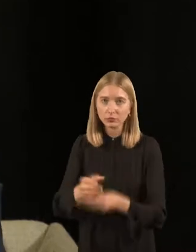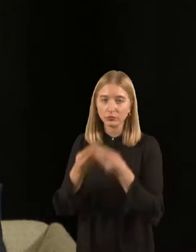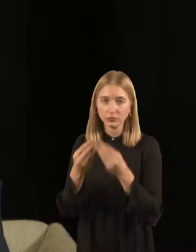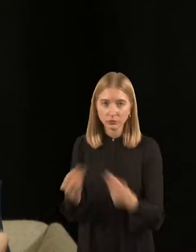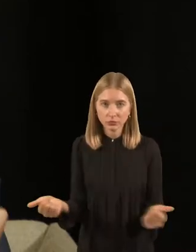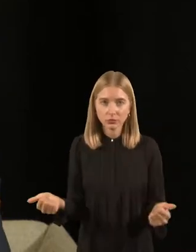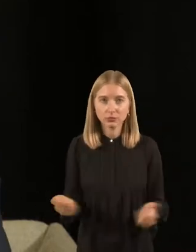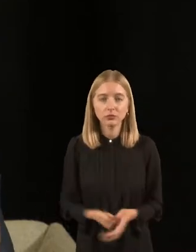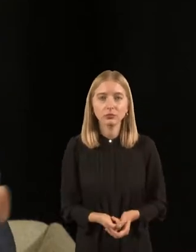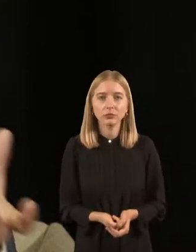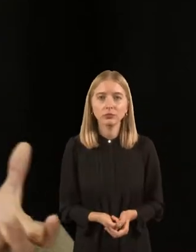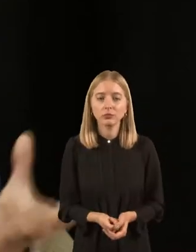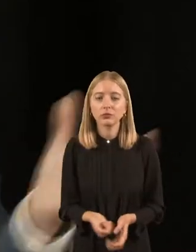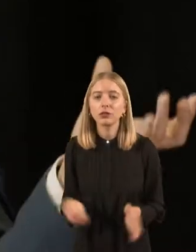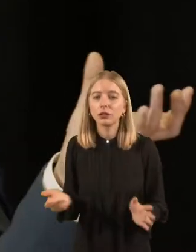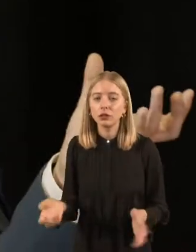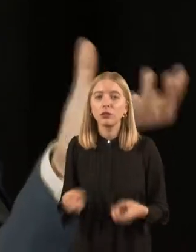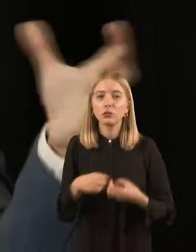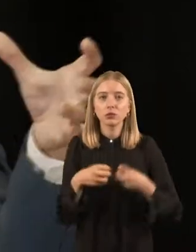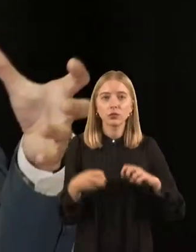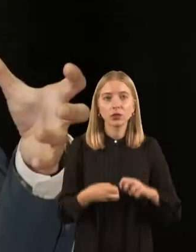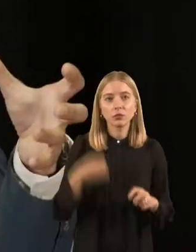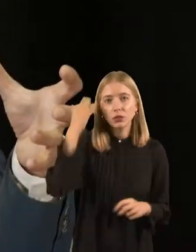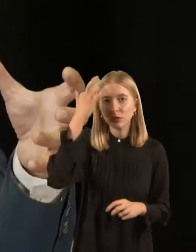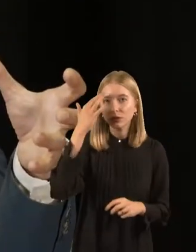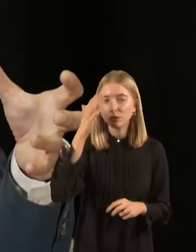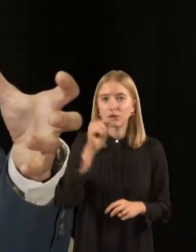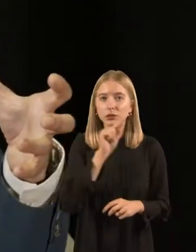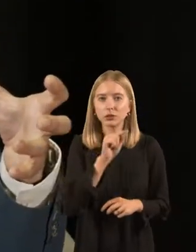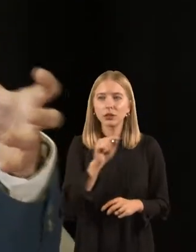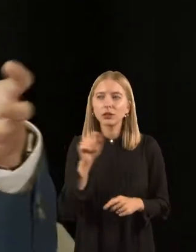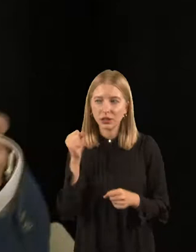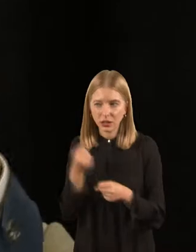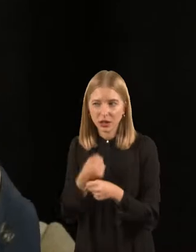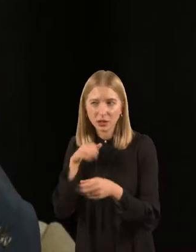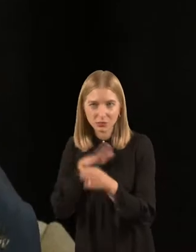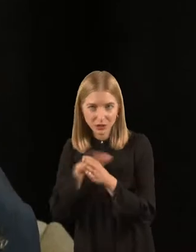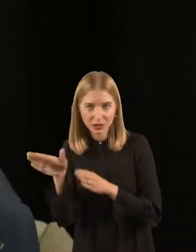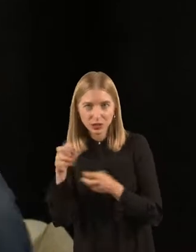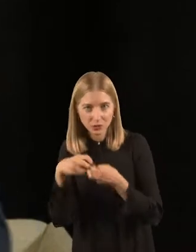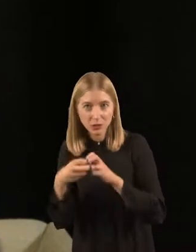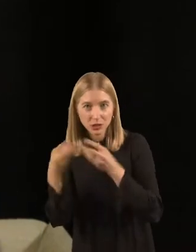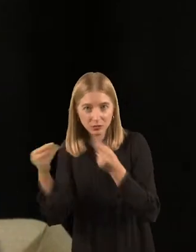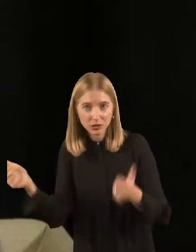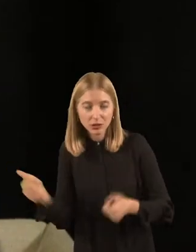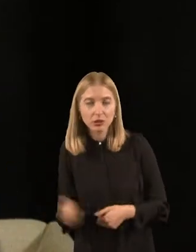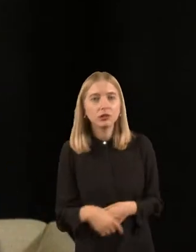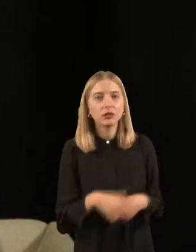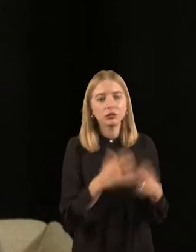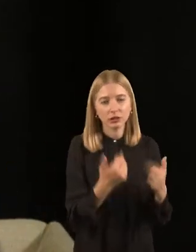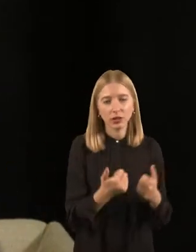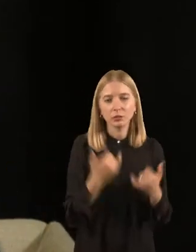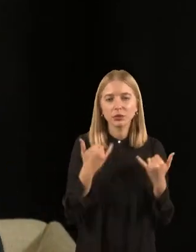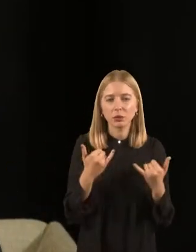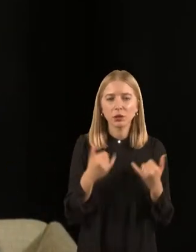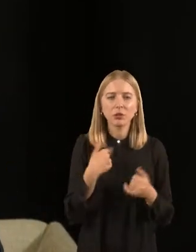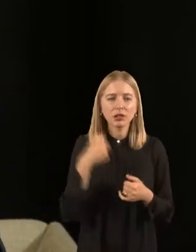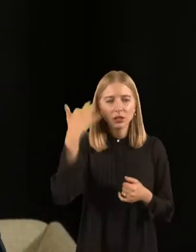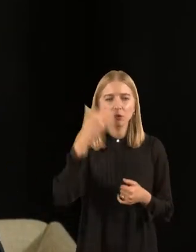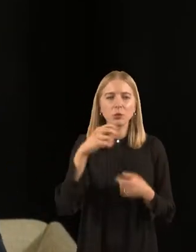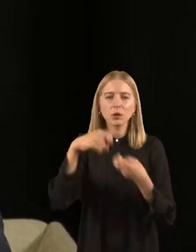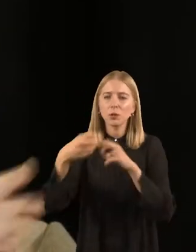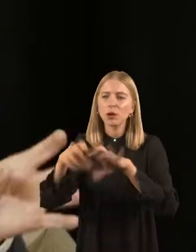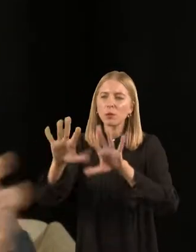the problems that we are addressing. We shouldn't address the problems that are coming